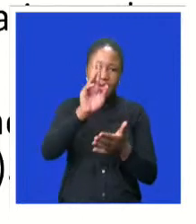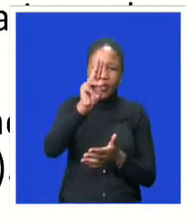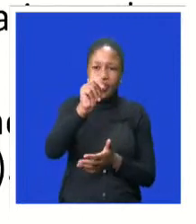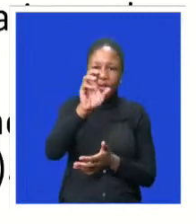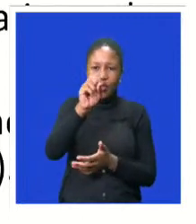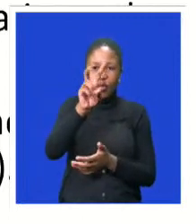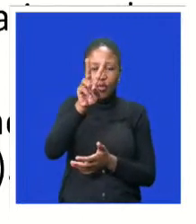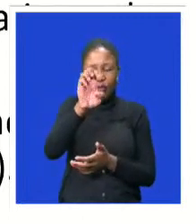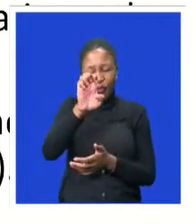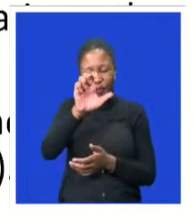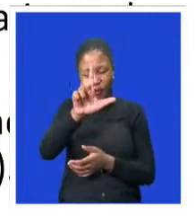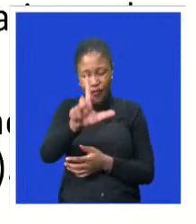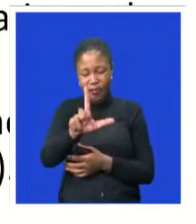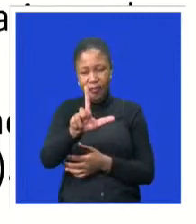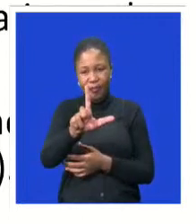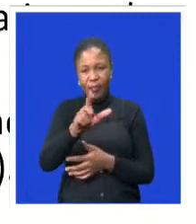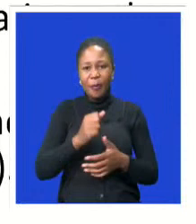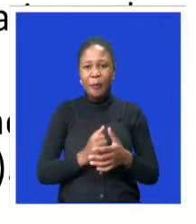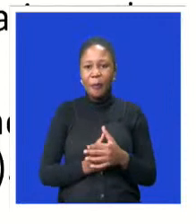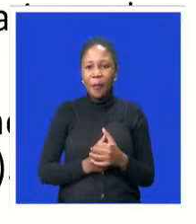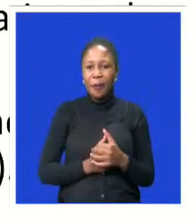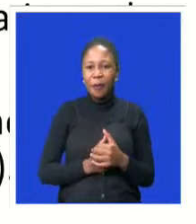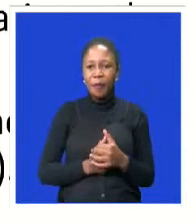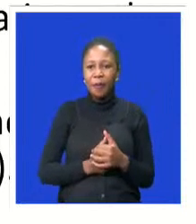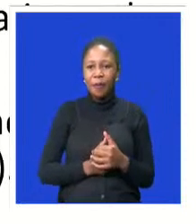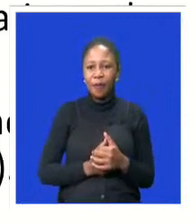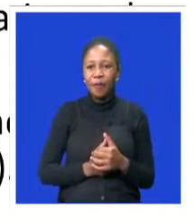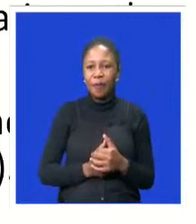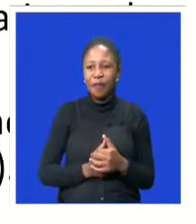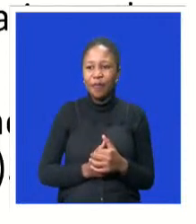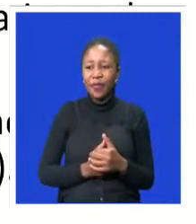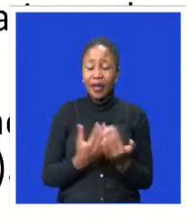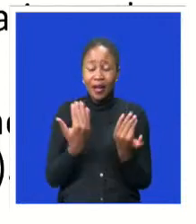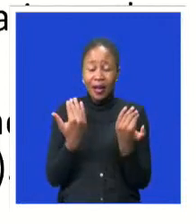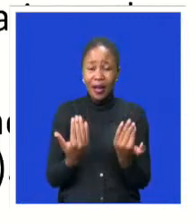newspapers and magazines and novels